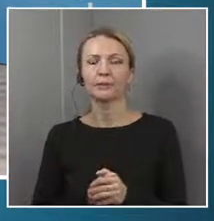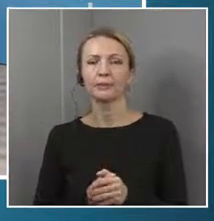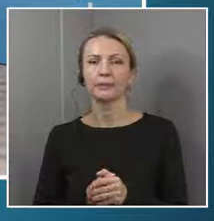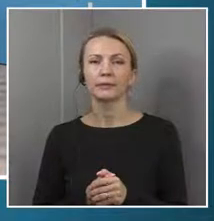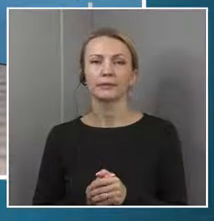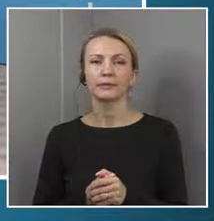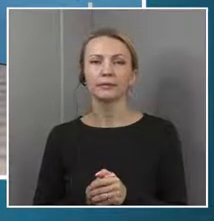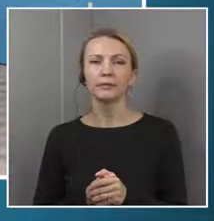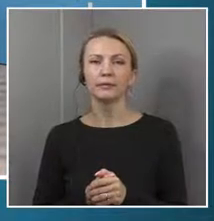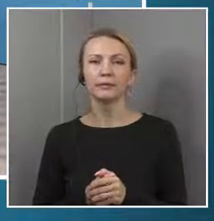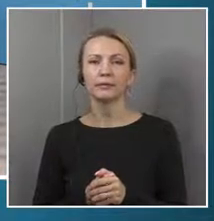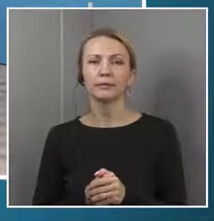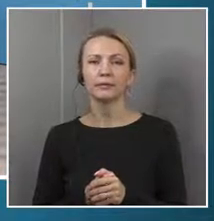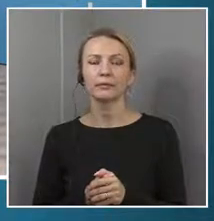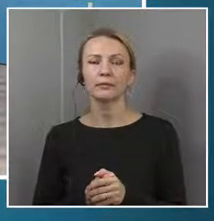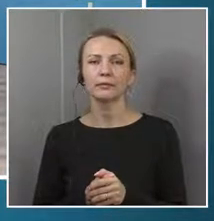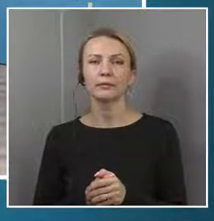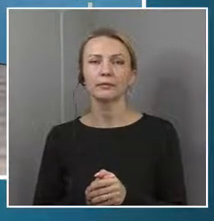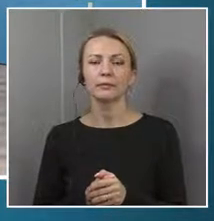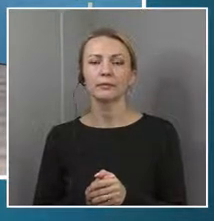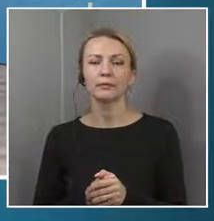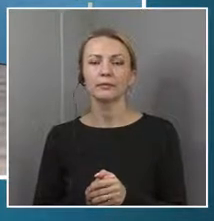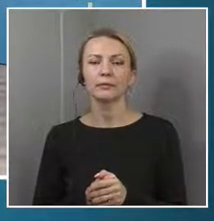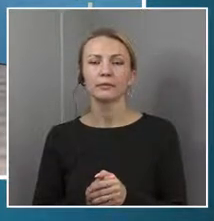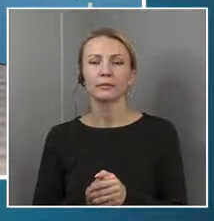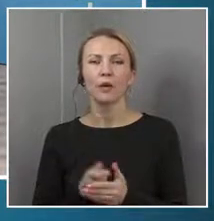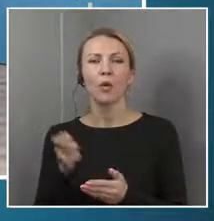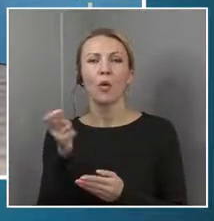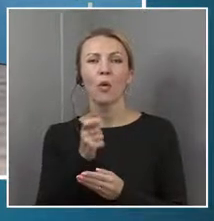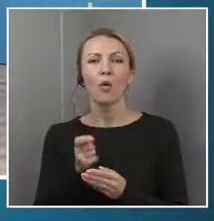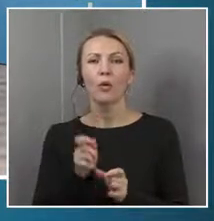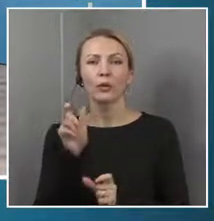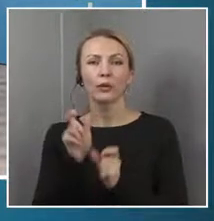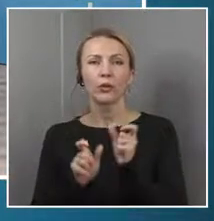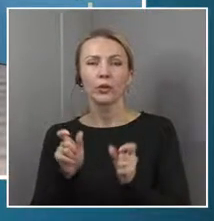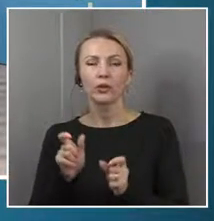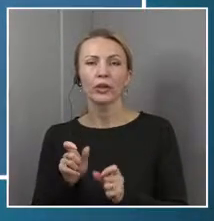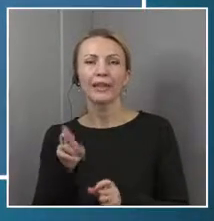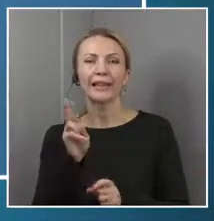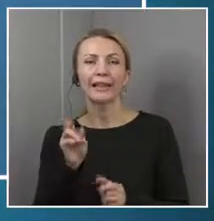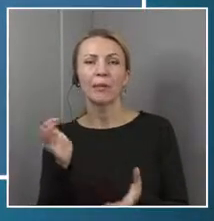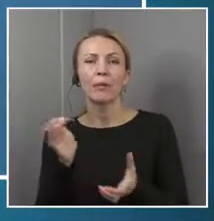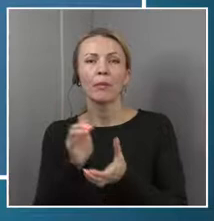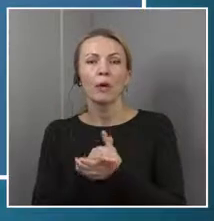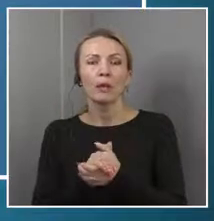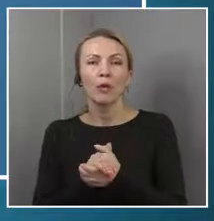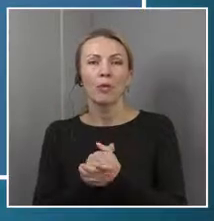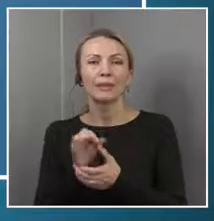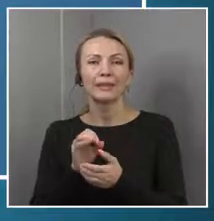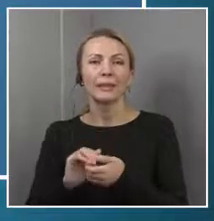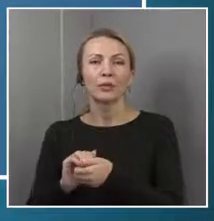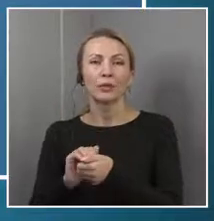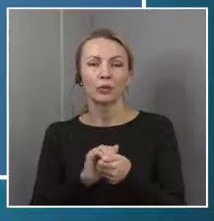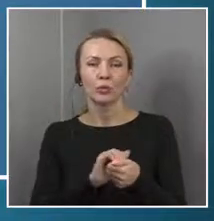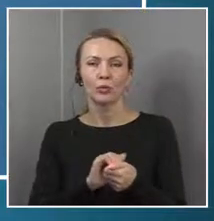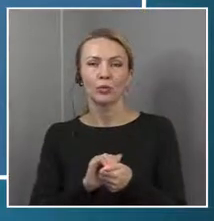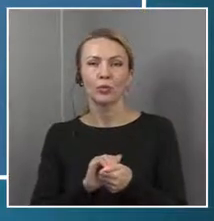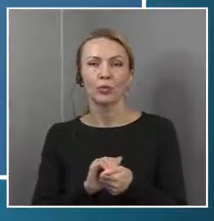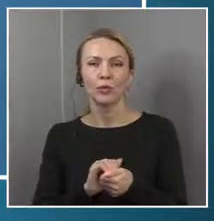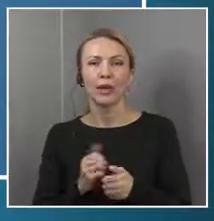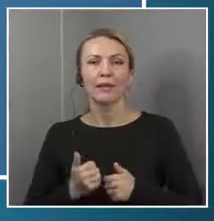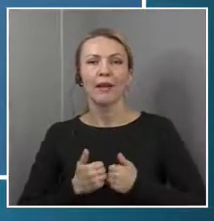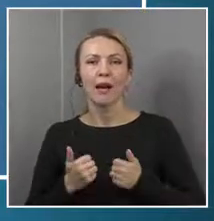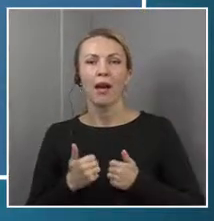The artists with whom I'm in contact, they focus on digital art meanwhile.